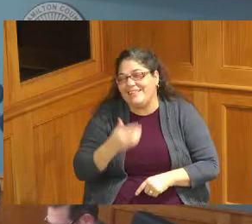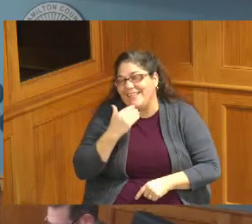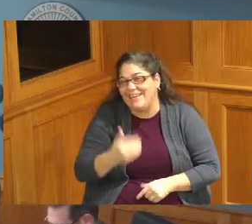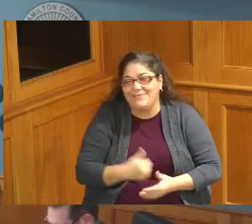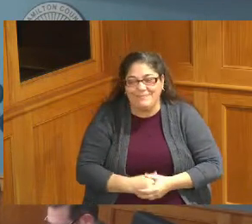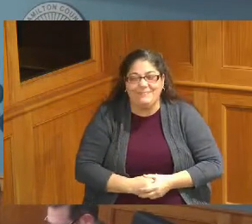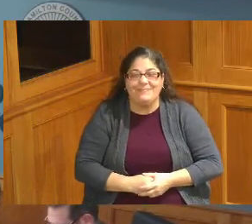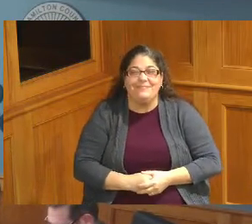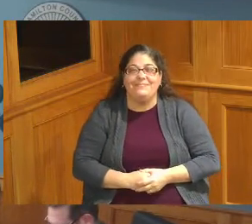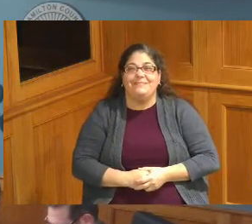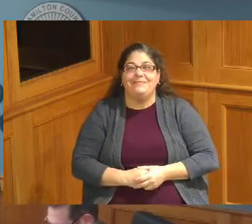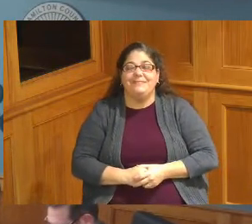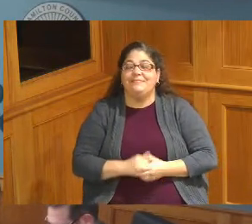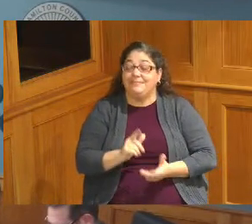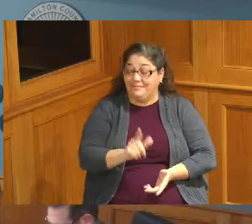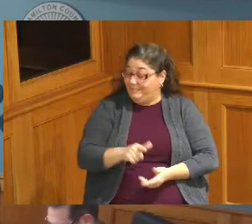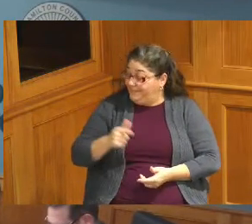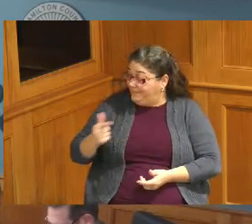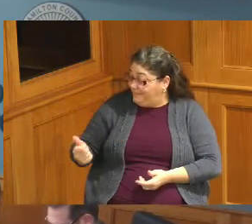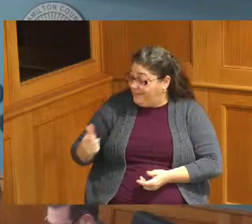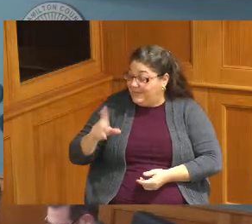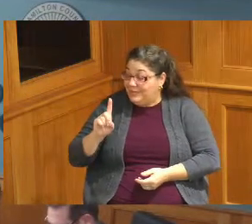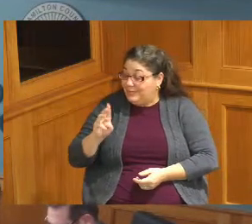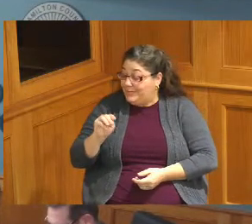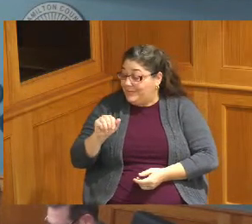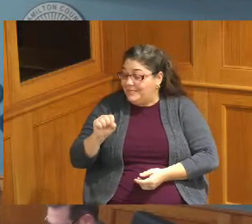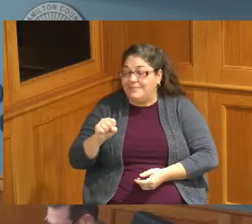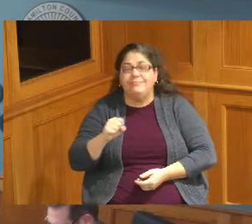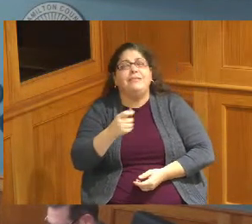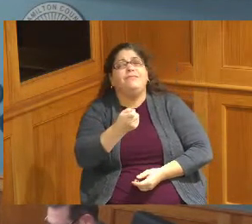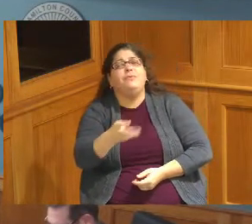Dumas. Thank you. Just a couple questions.